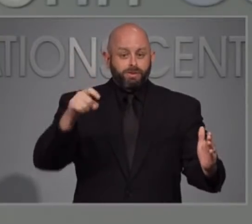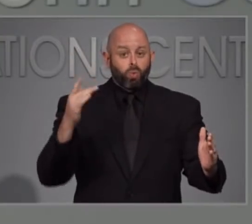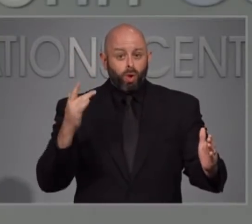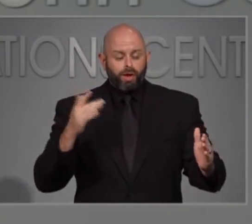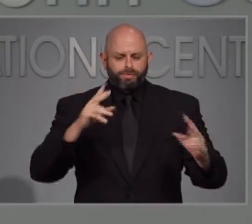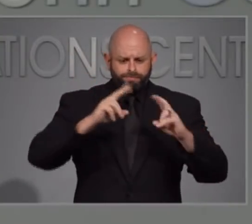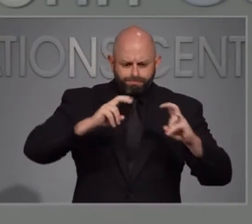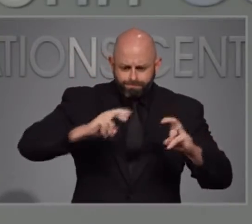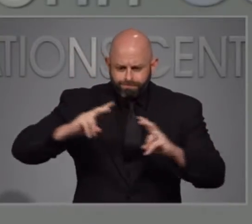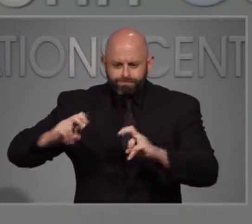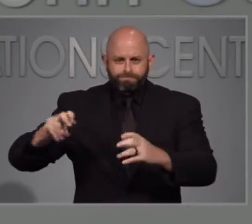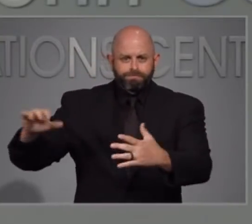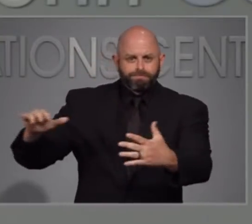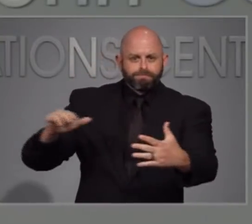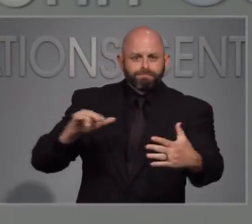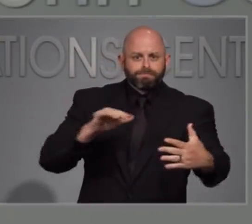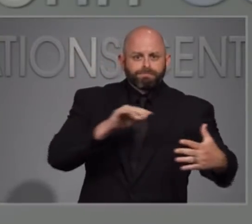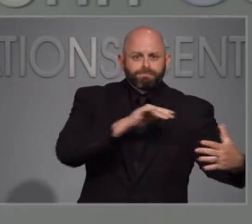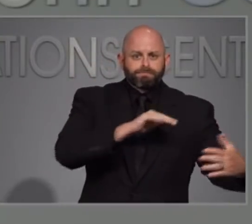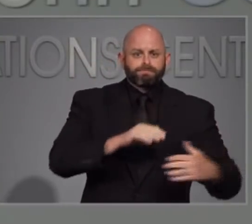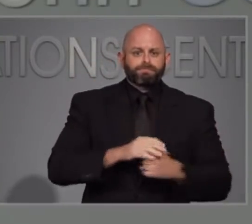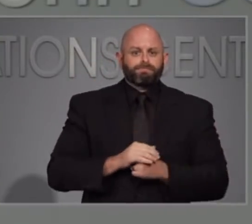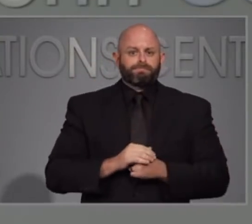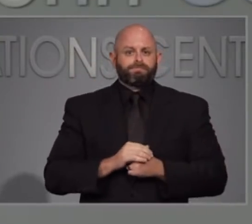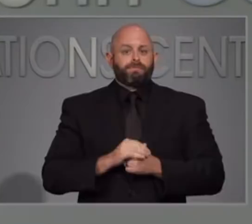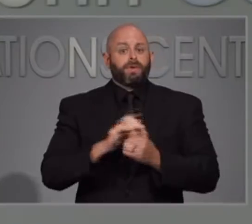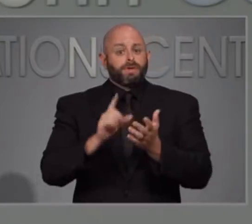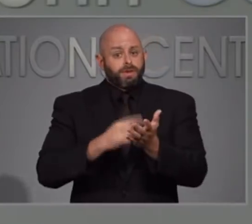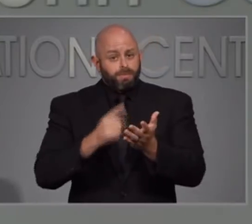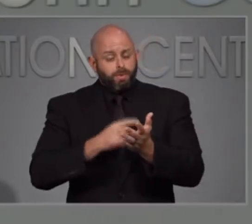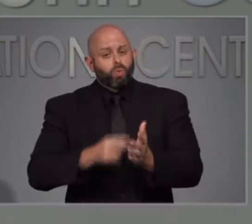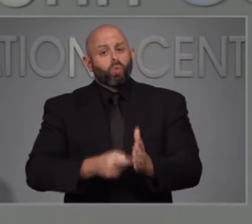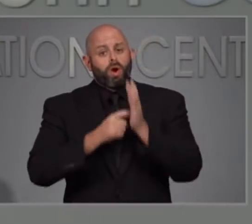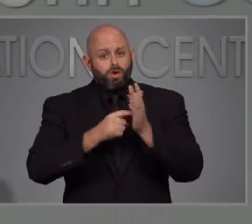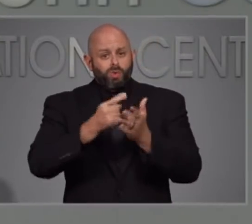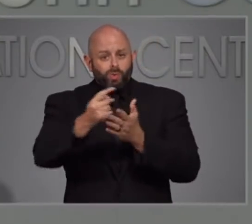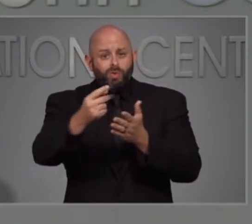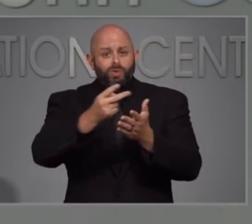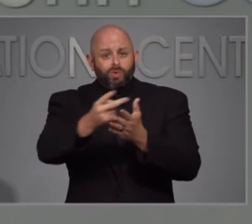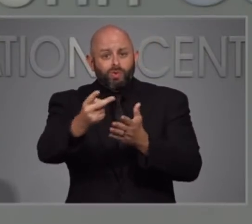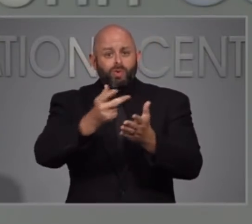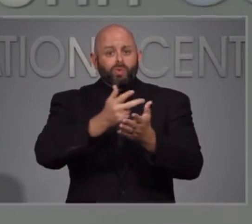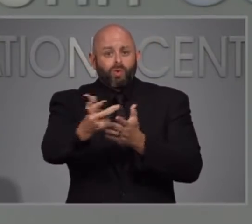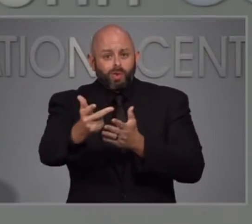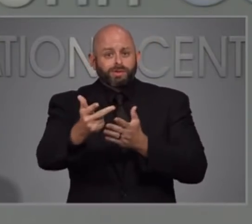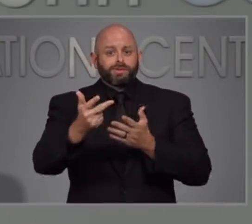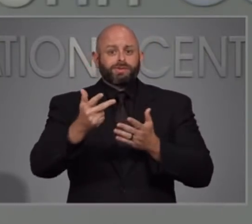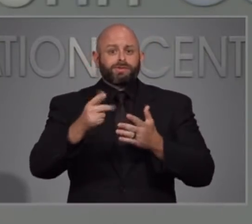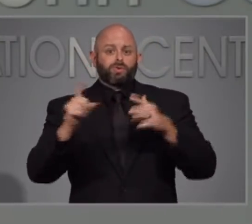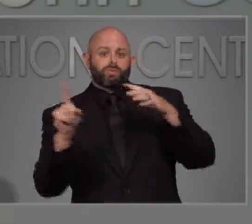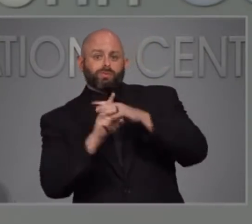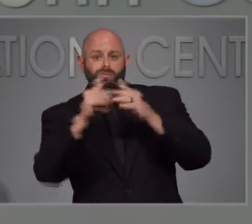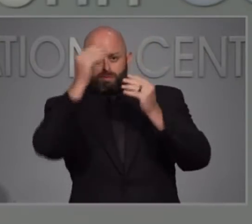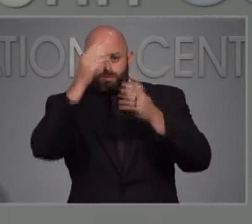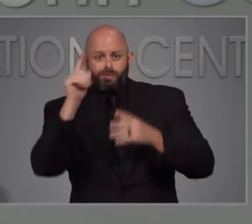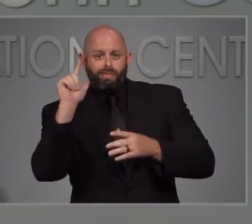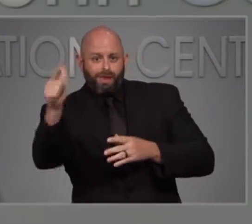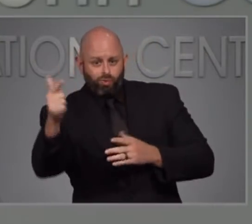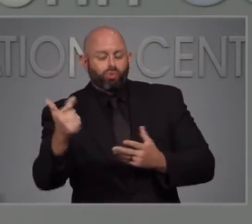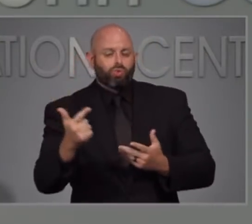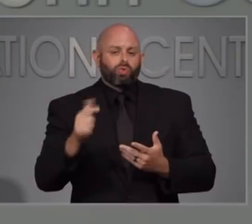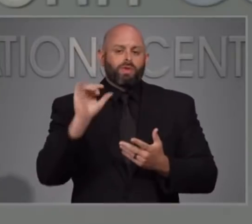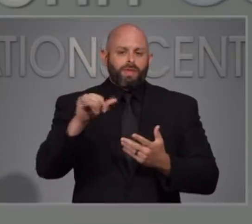you don't see all of that show up until later. You don't see hospitalizations show up until later than that.